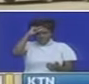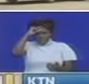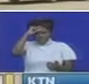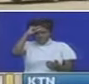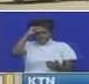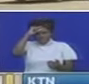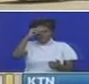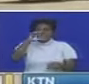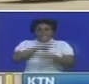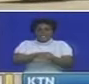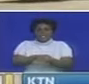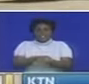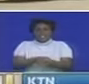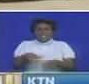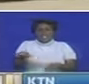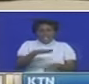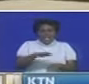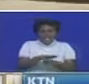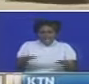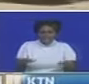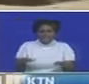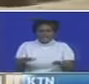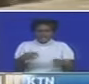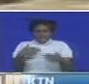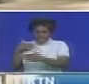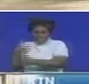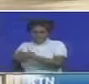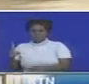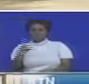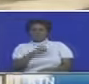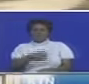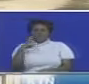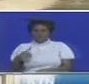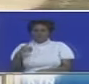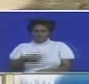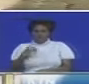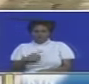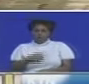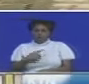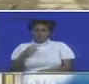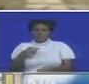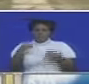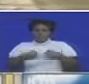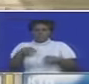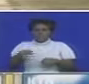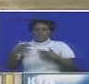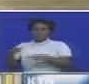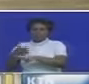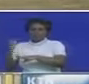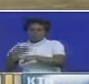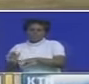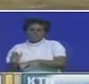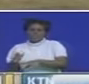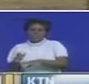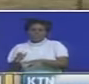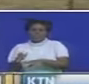compulsorily acquire the land around the Donholm roundabout, eliciting fears that businessmen will suffer great losses.